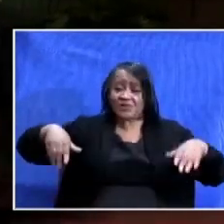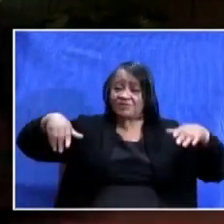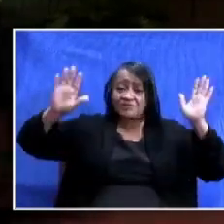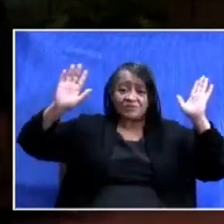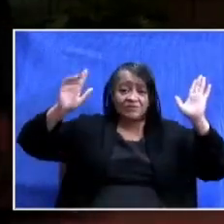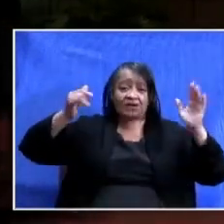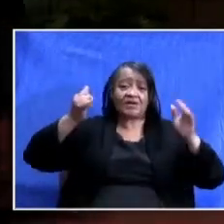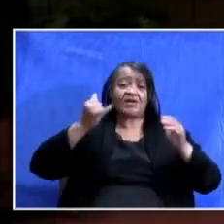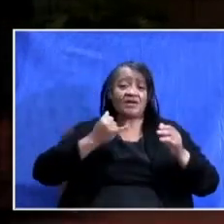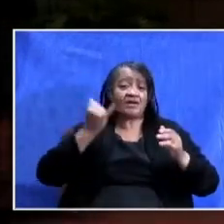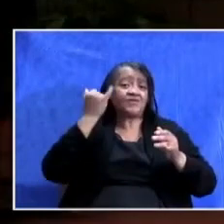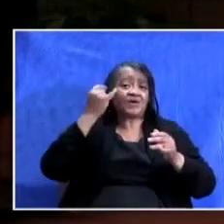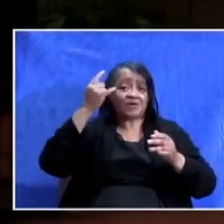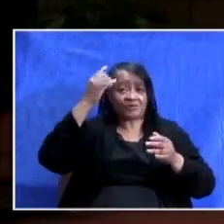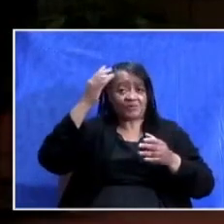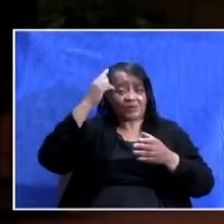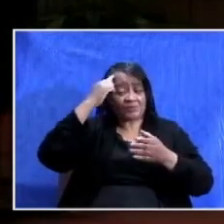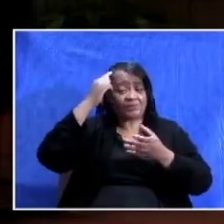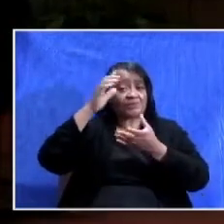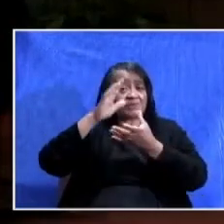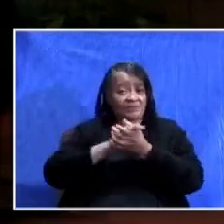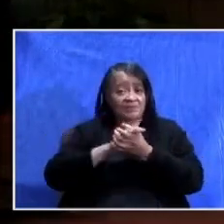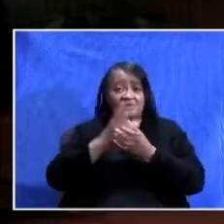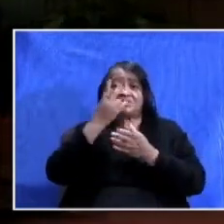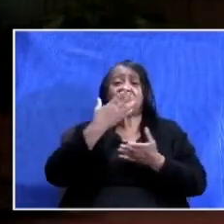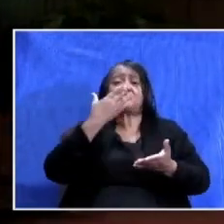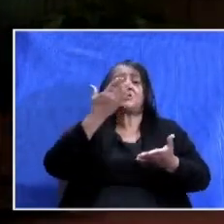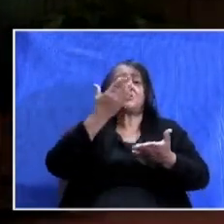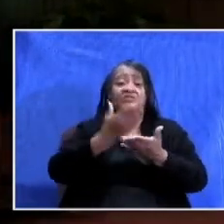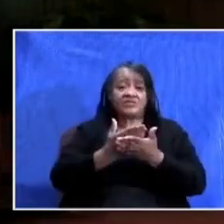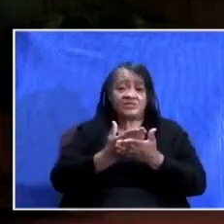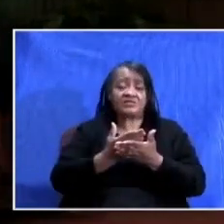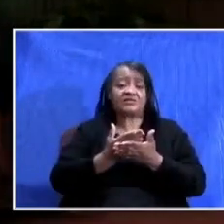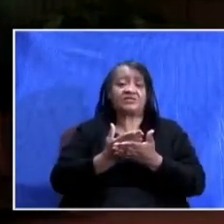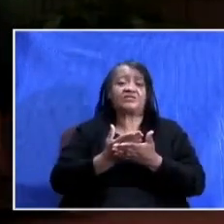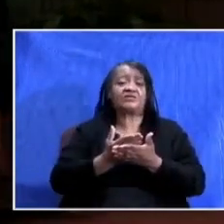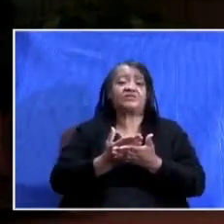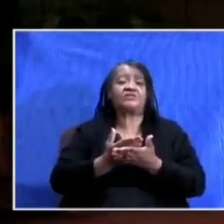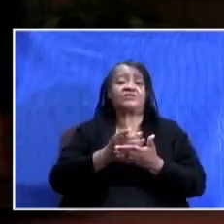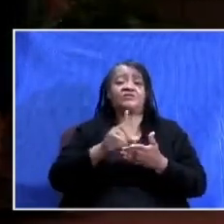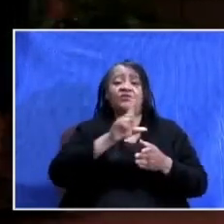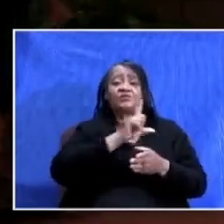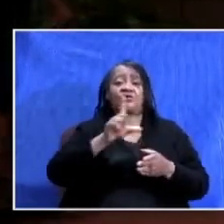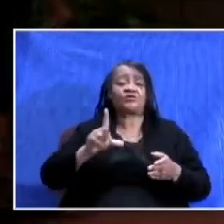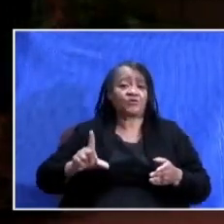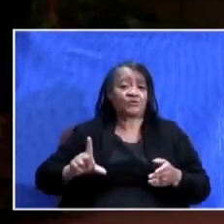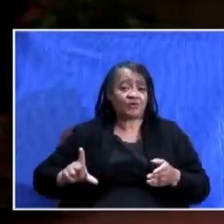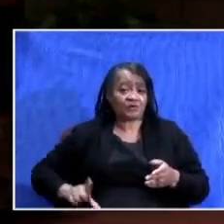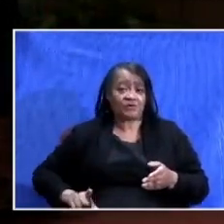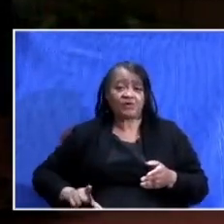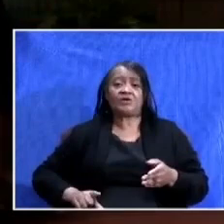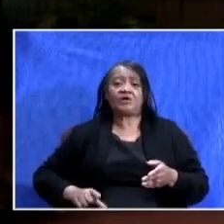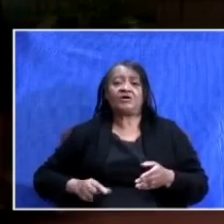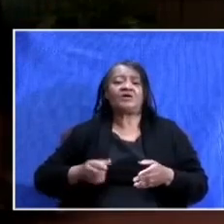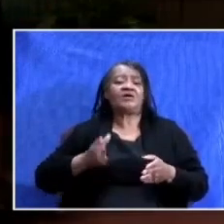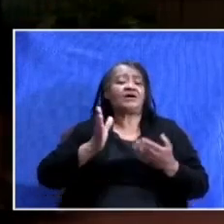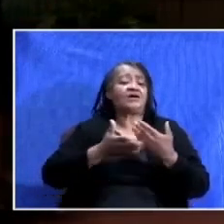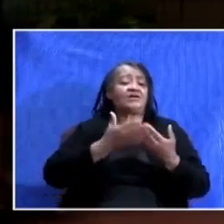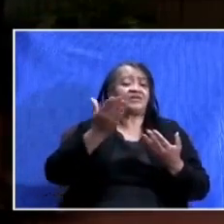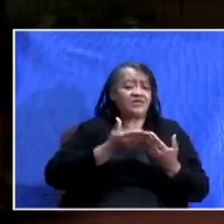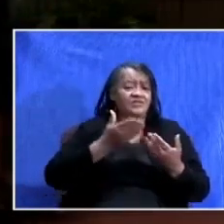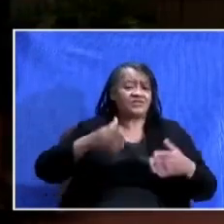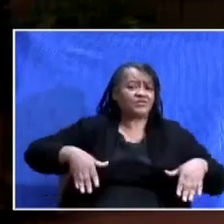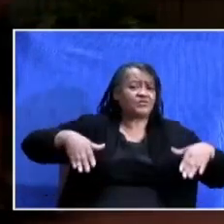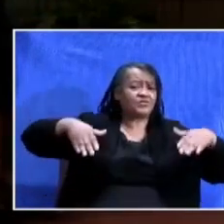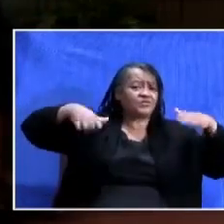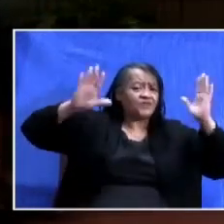the goodness of the Lord in the land of the living. It's easy to faint when you've pushed up against